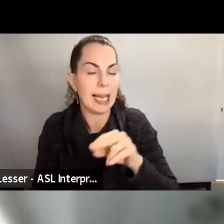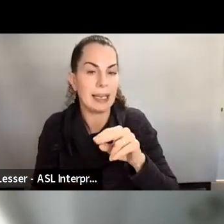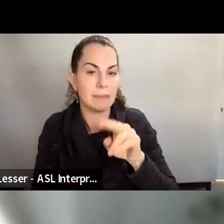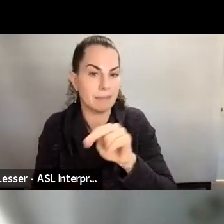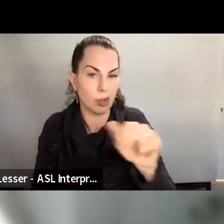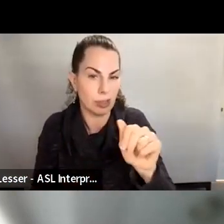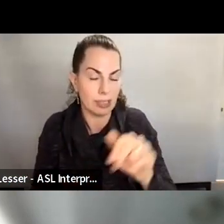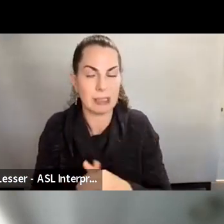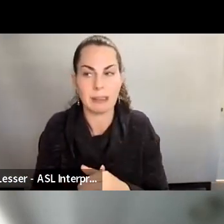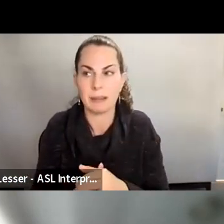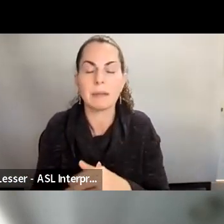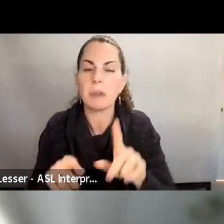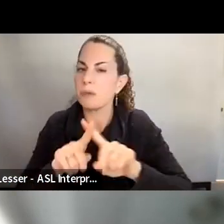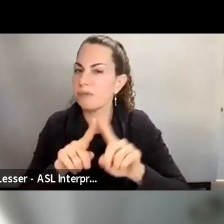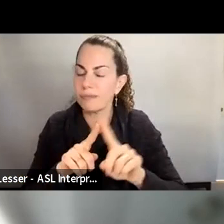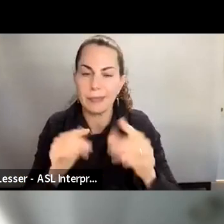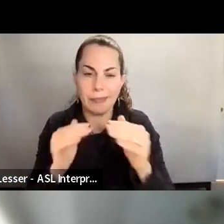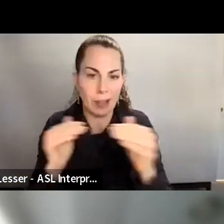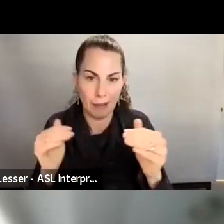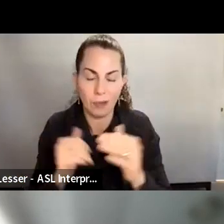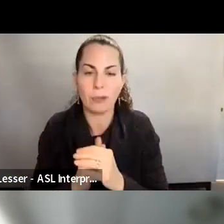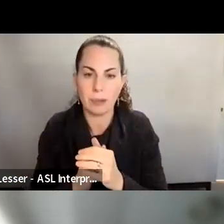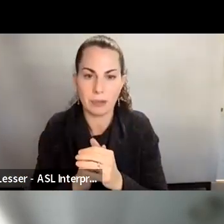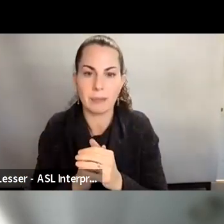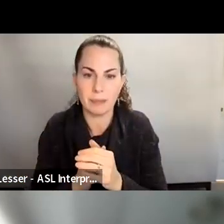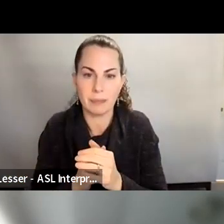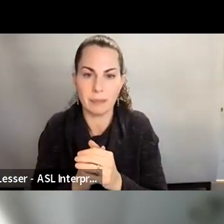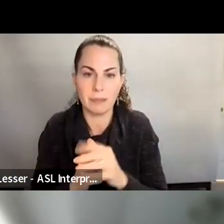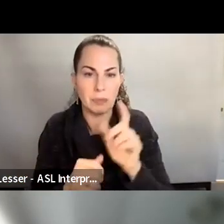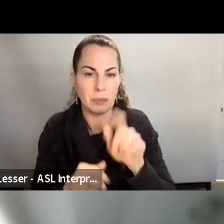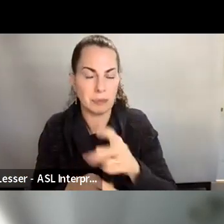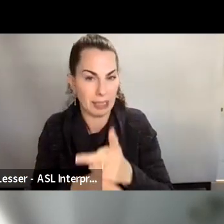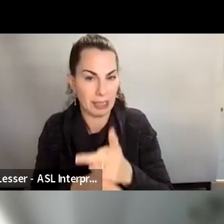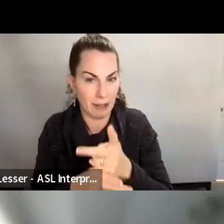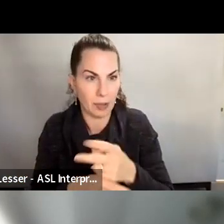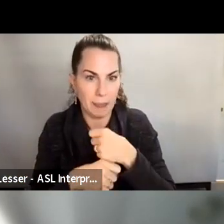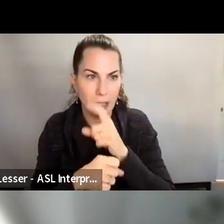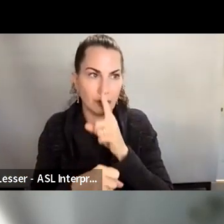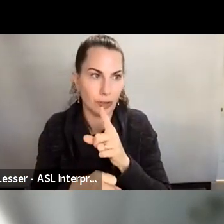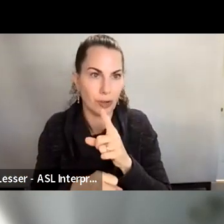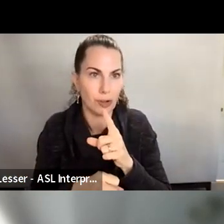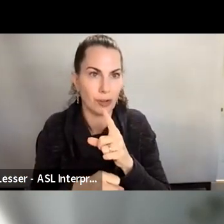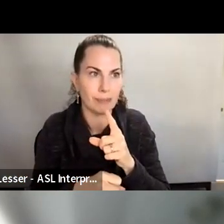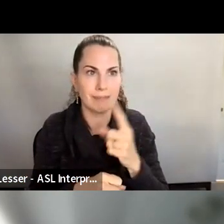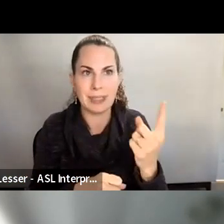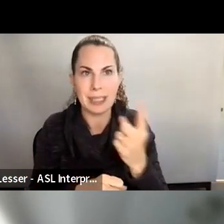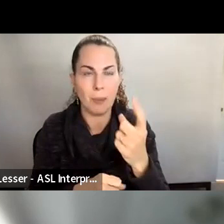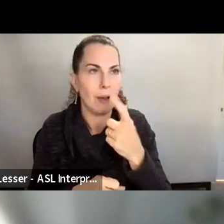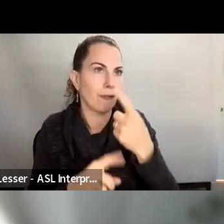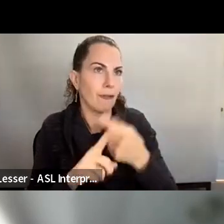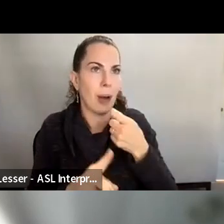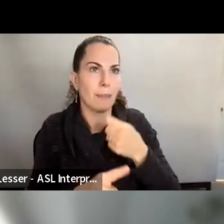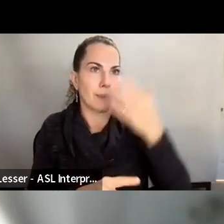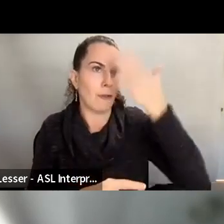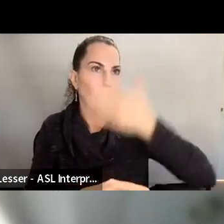make sure that you are very careful about not taking a wonderful front desk registration person and holding